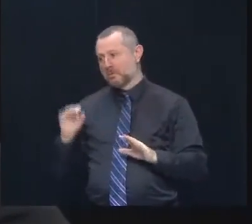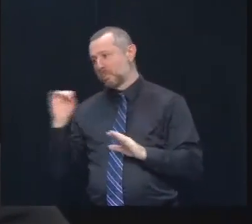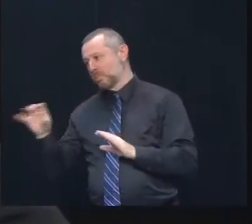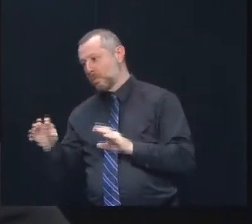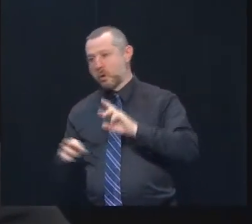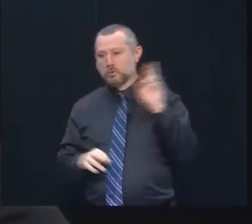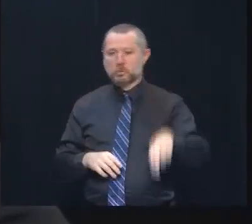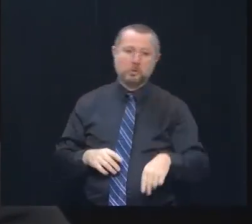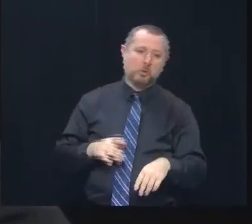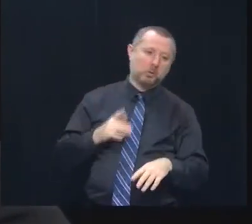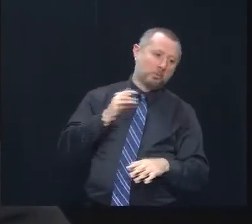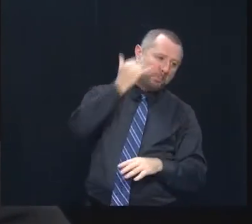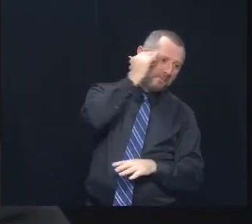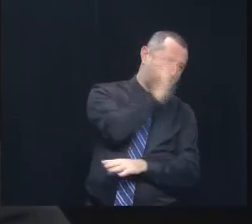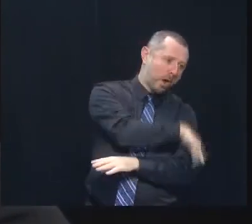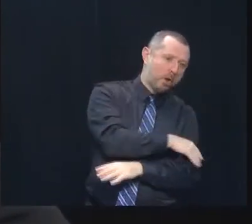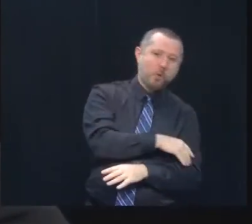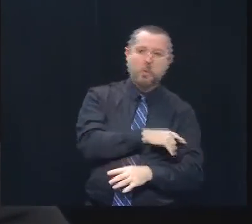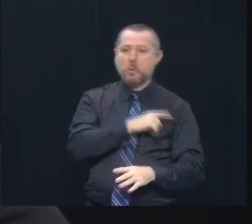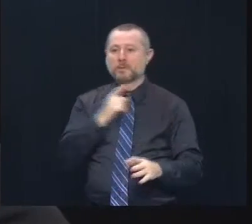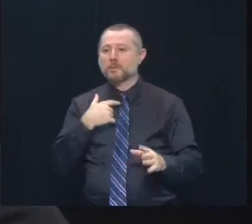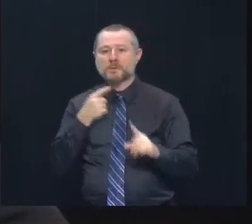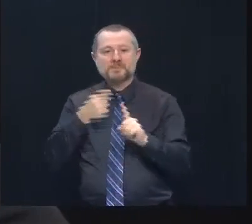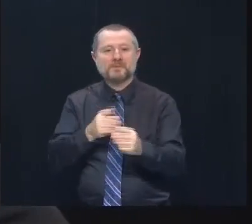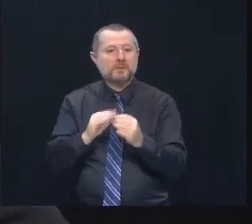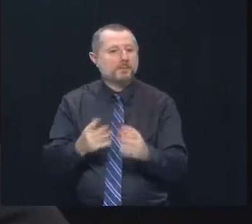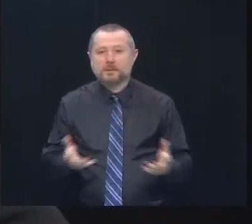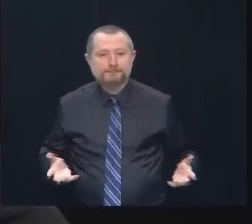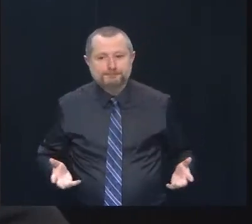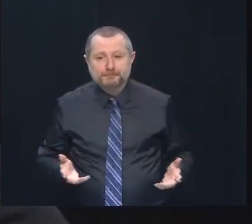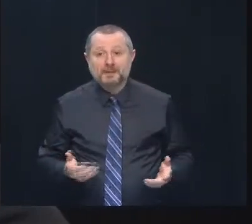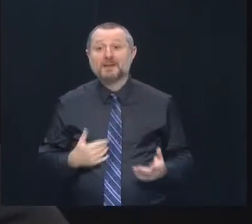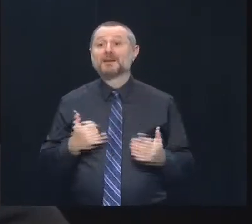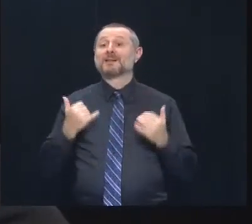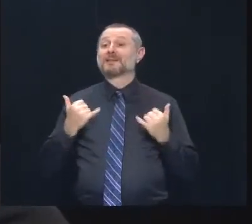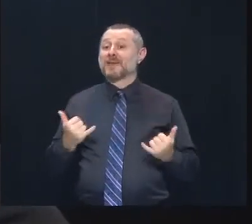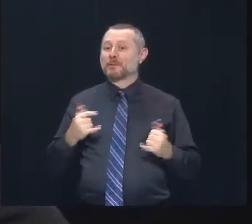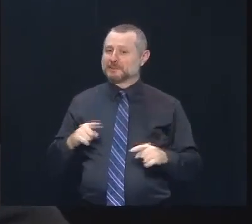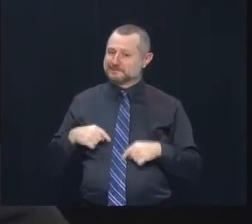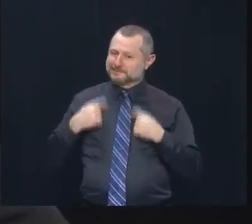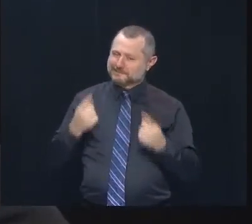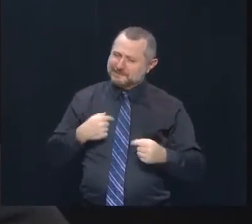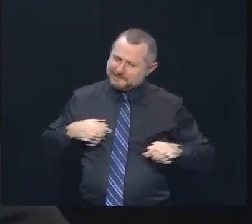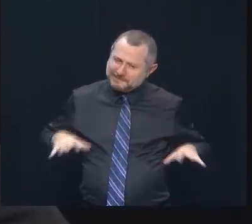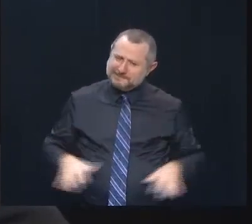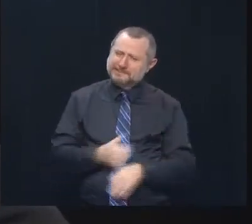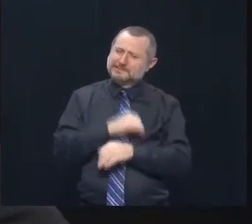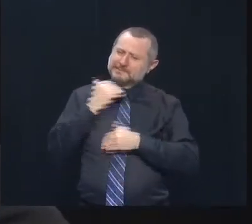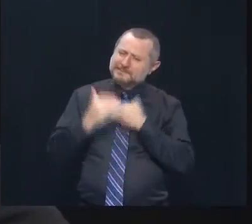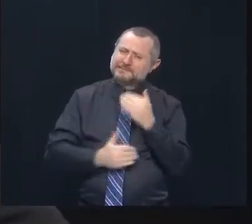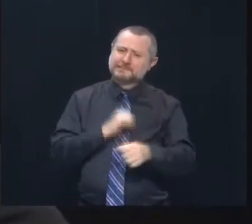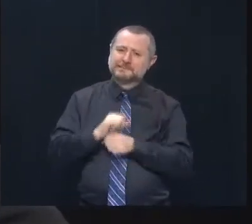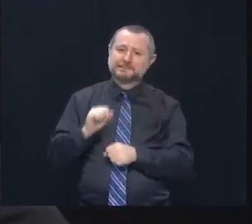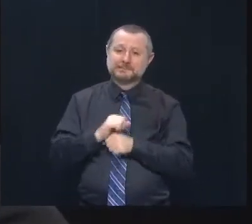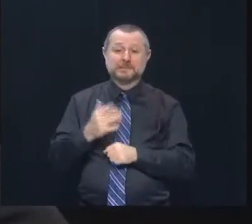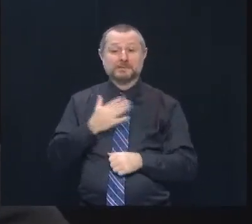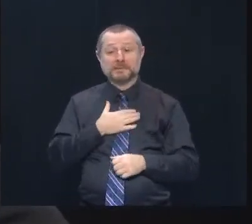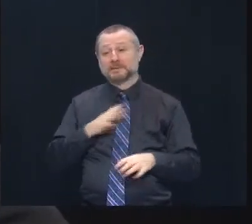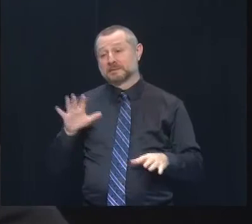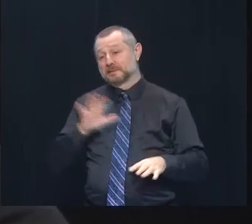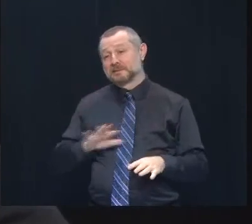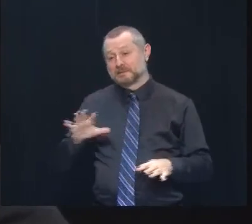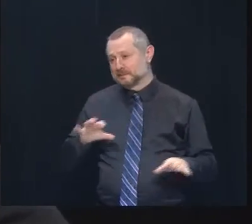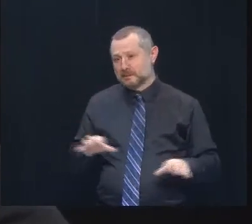know, one region. We have done almost, think about this, we've now done almost as